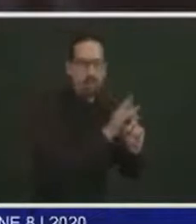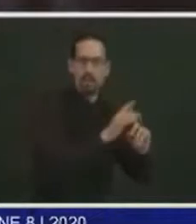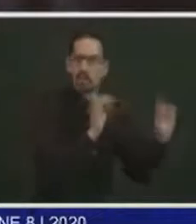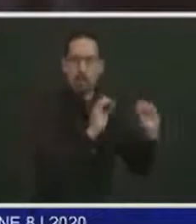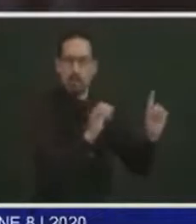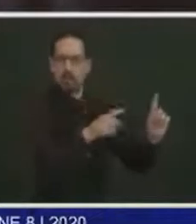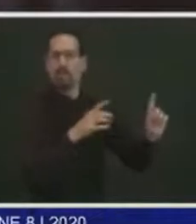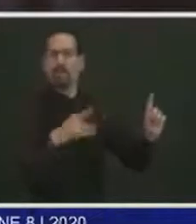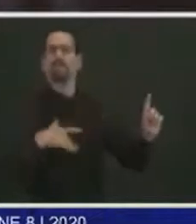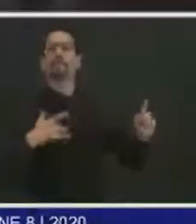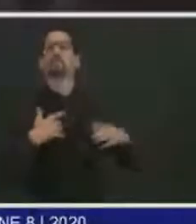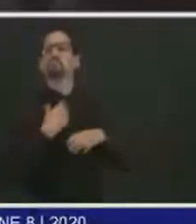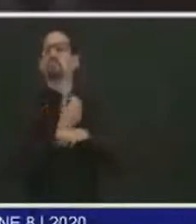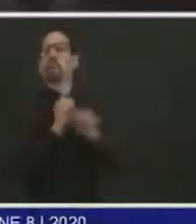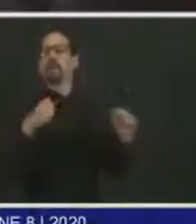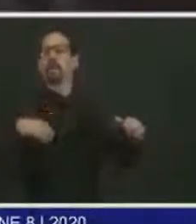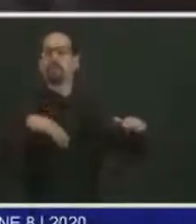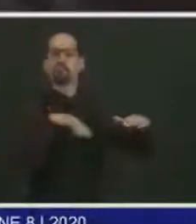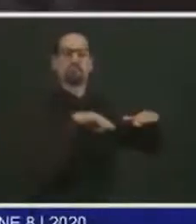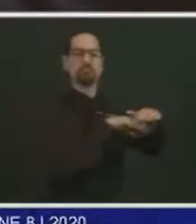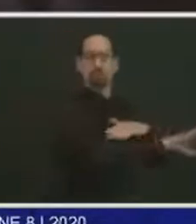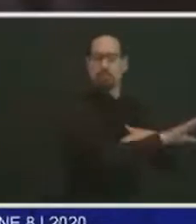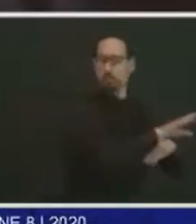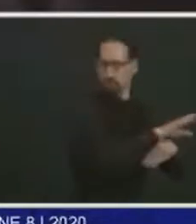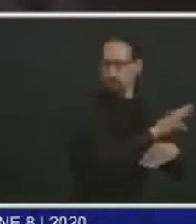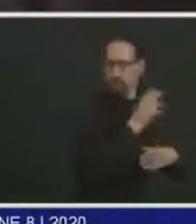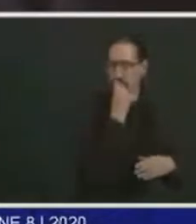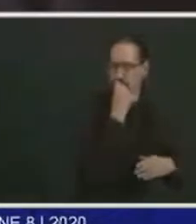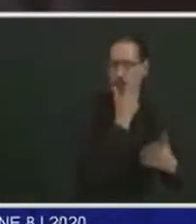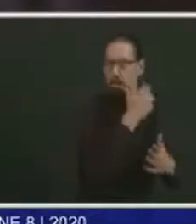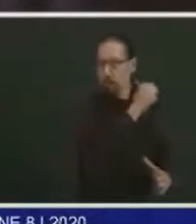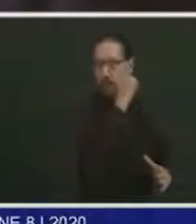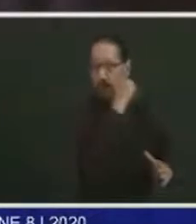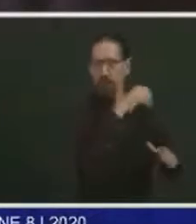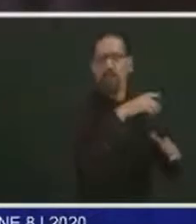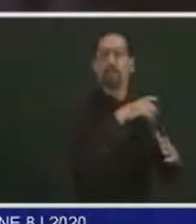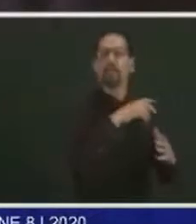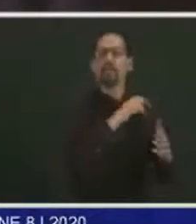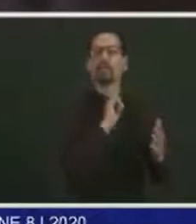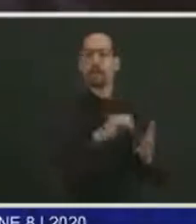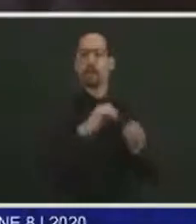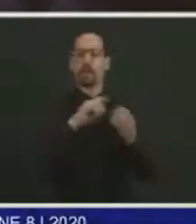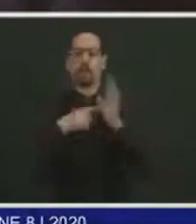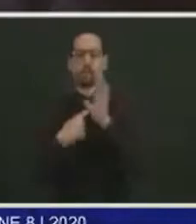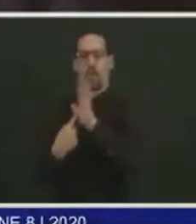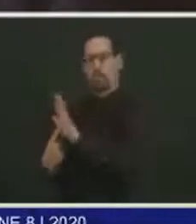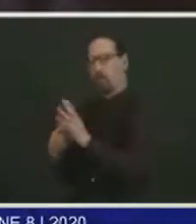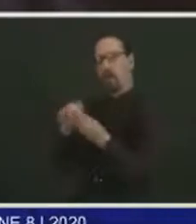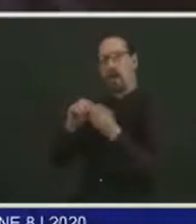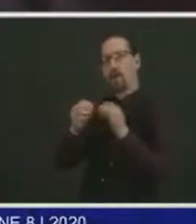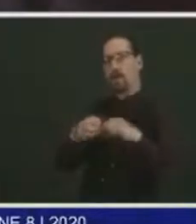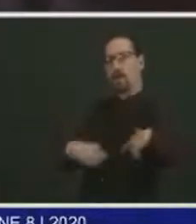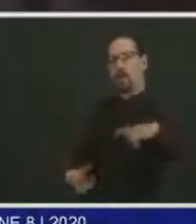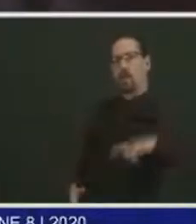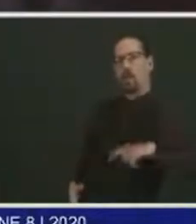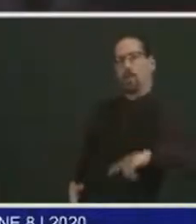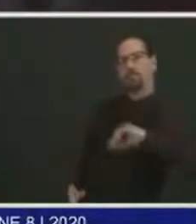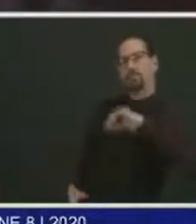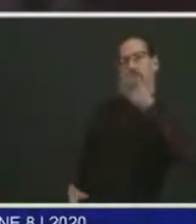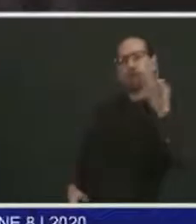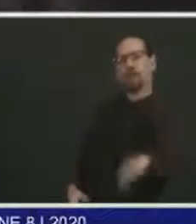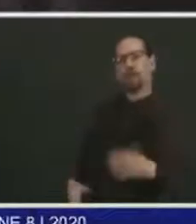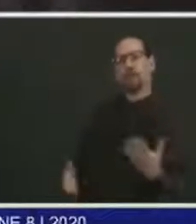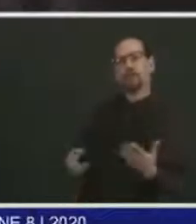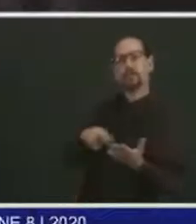low, then that's a good thing to know. You know, these are all things that we're doing to contain the virus, but frankly